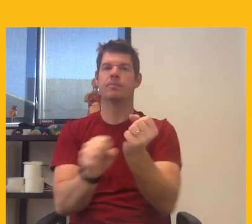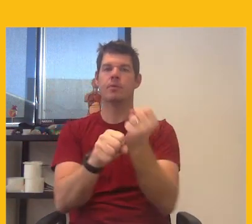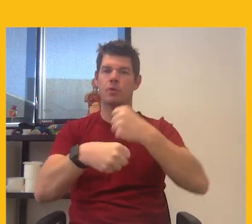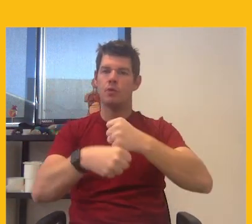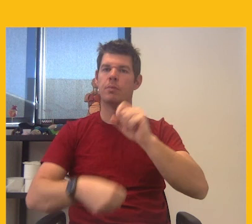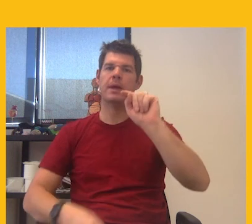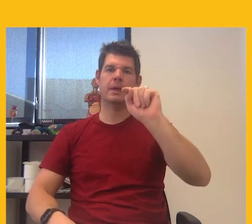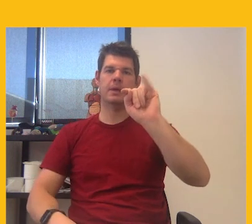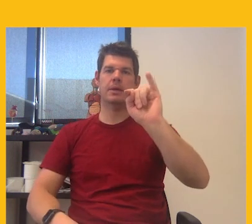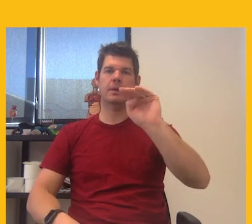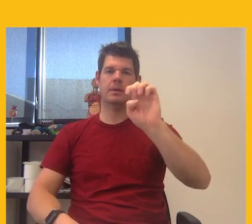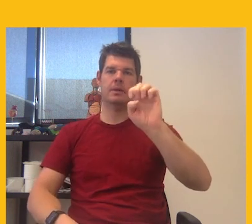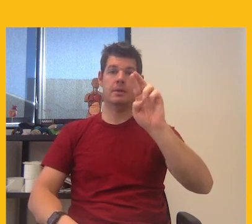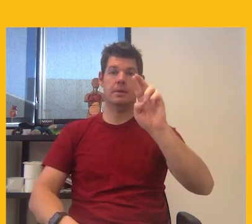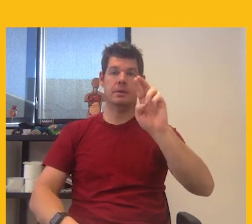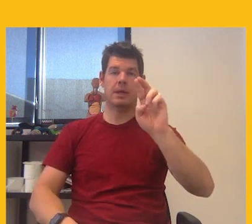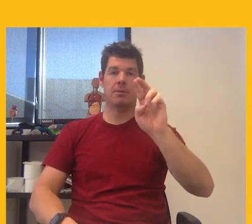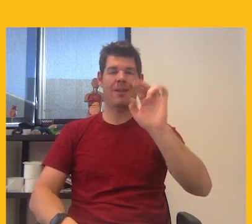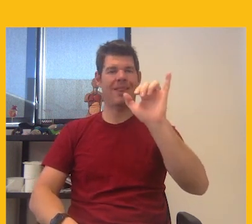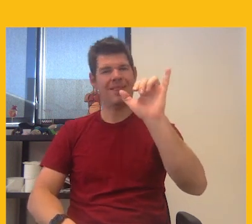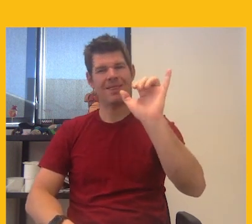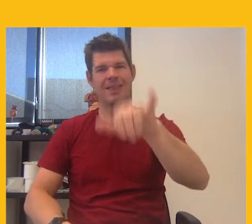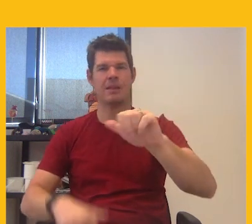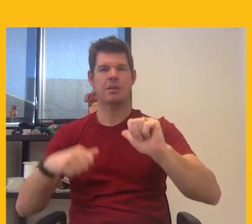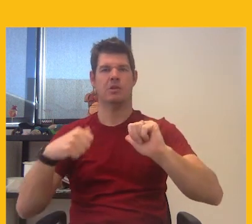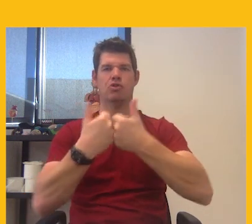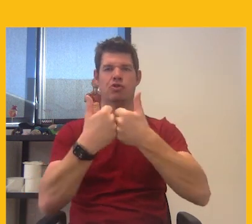graphic, and the sound is what we're looking for. And that's what